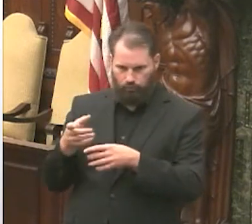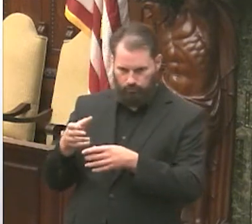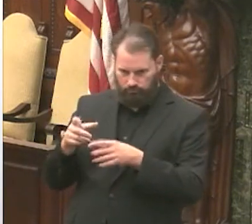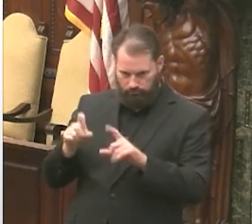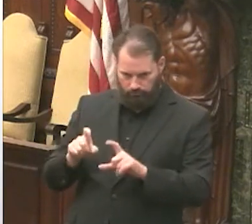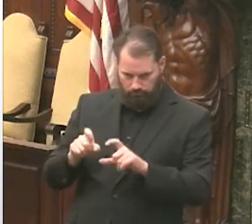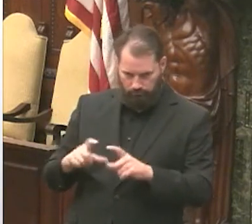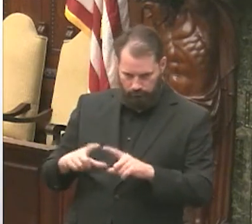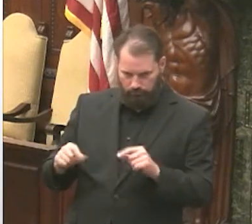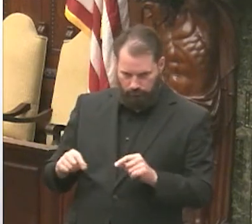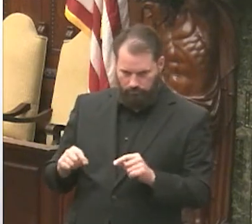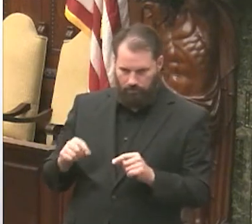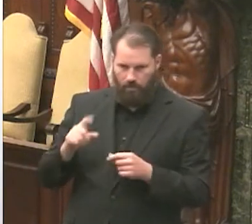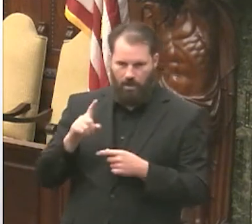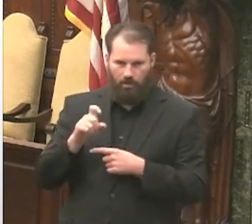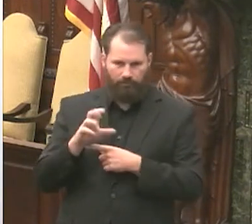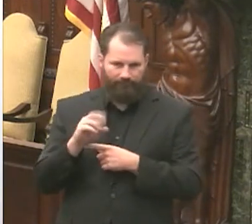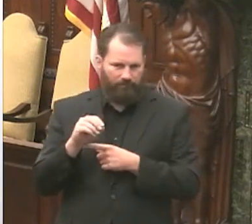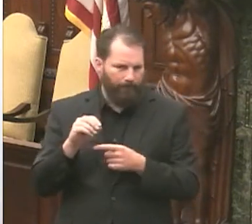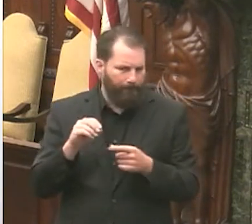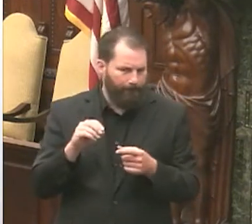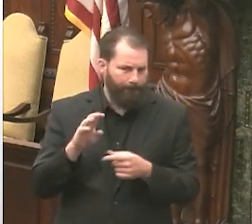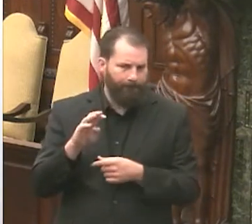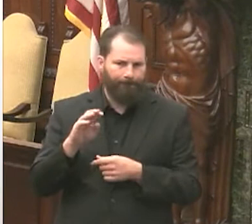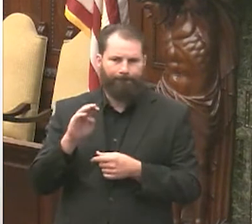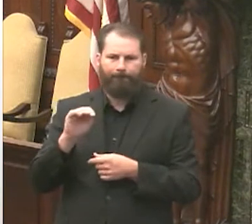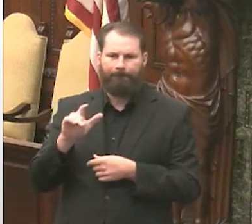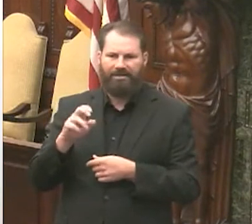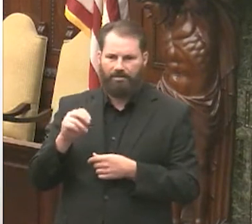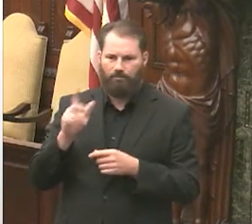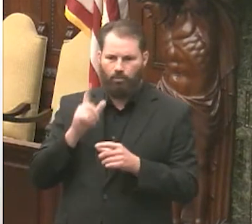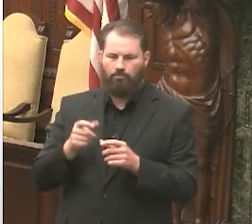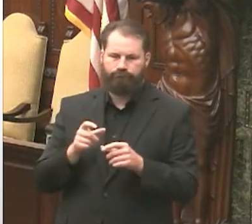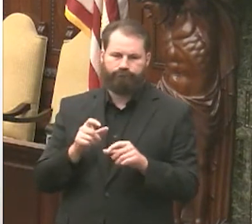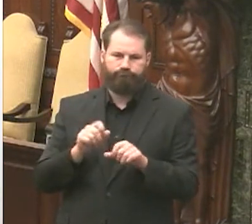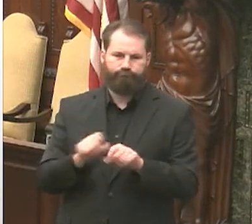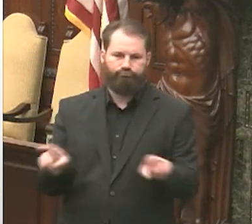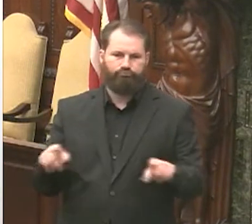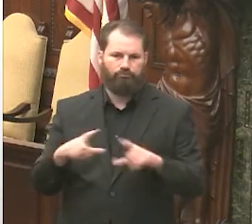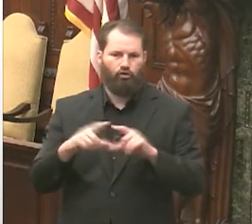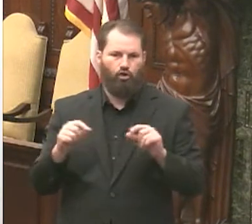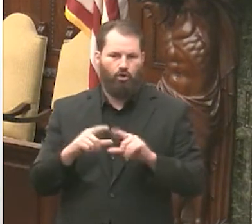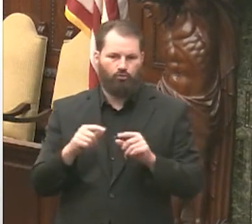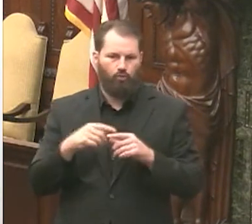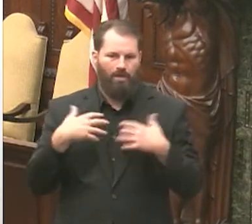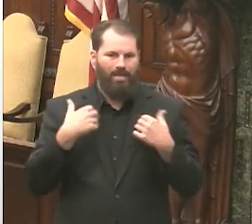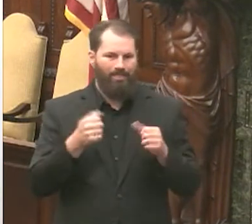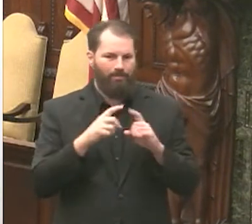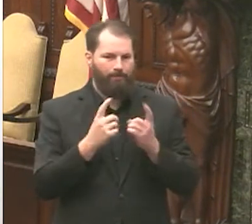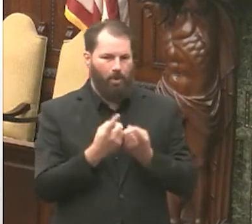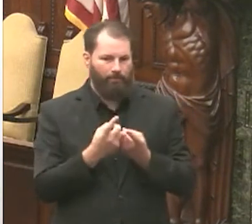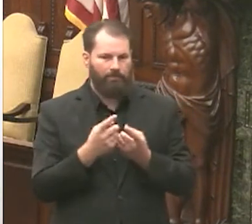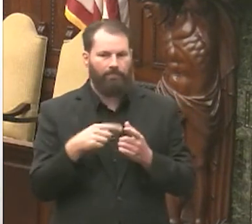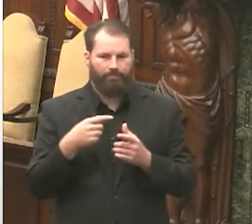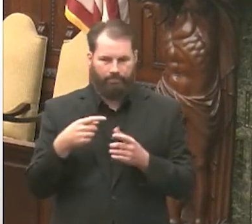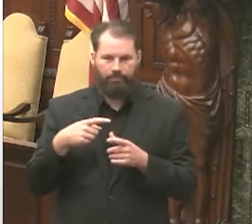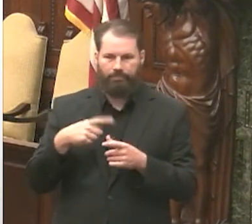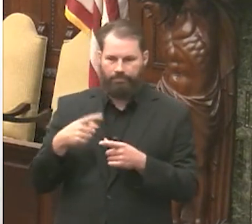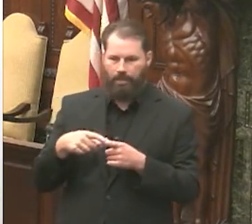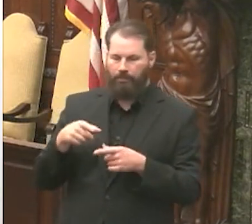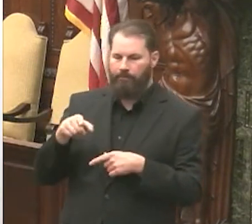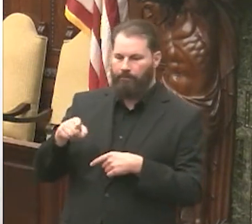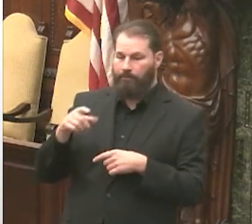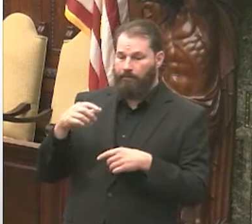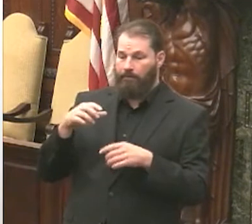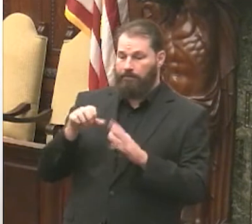going to be distributed to state health departments. And the state health departments, in turn, are going to have to figure out where to distribute them to. I haven't heard